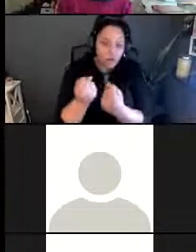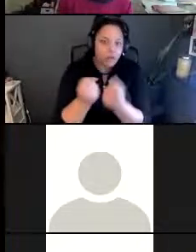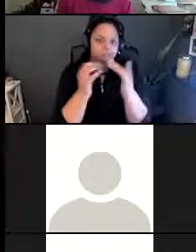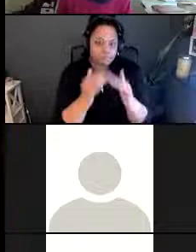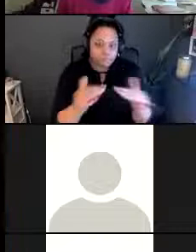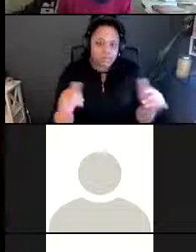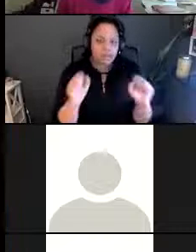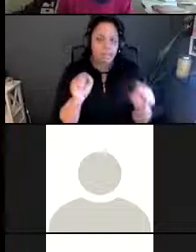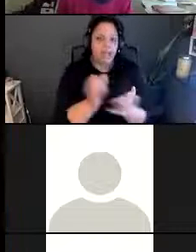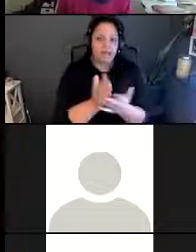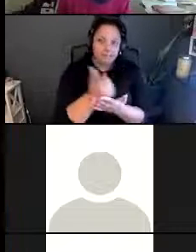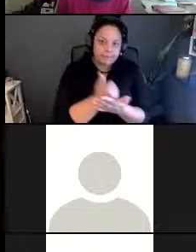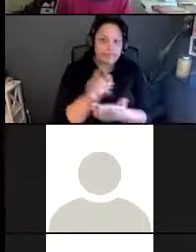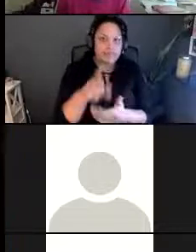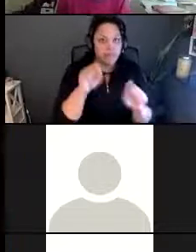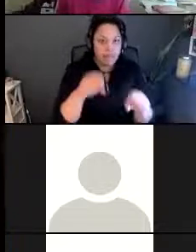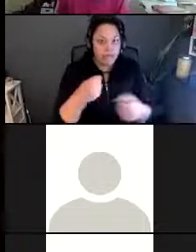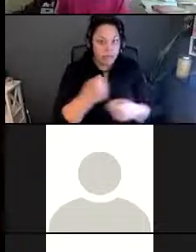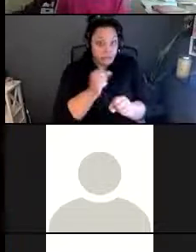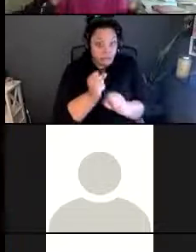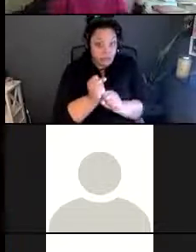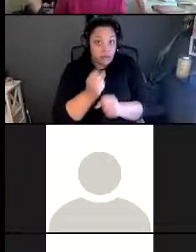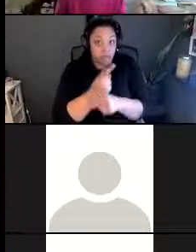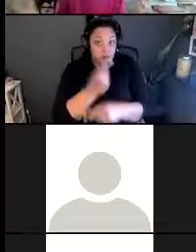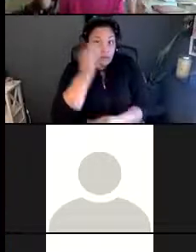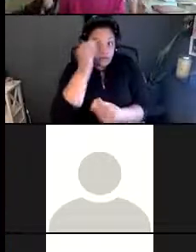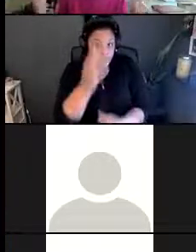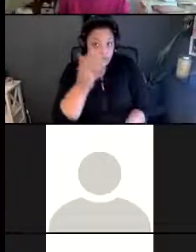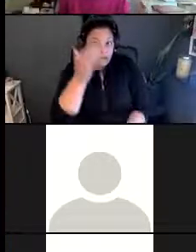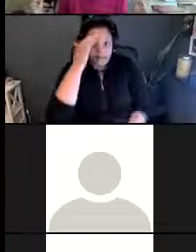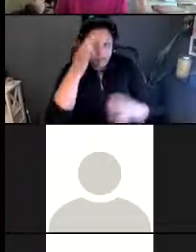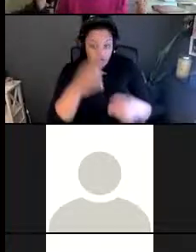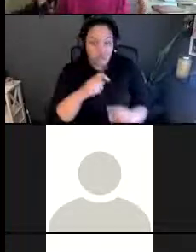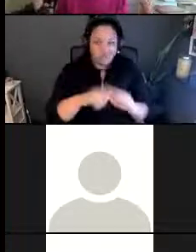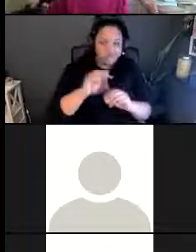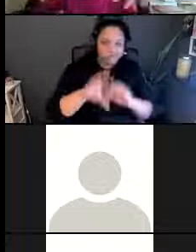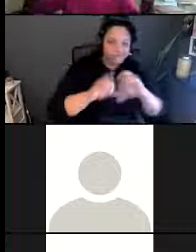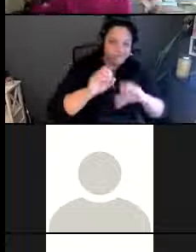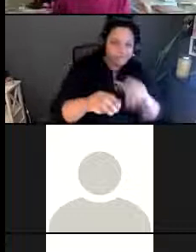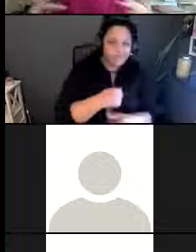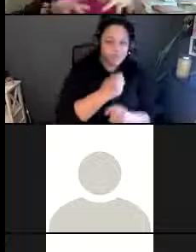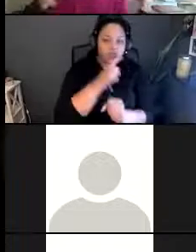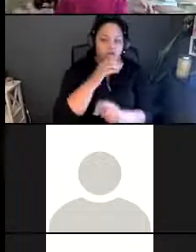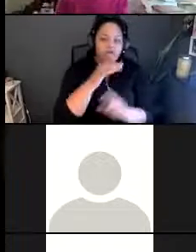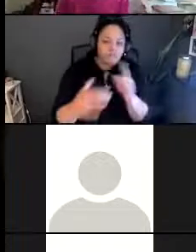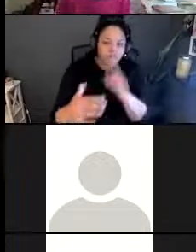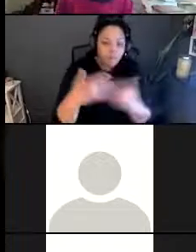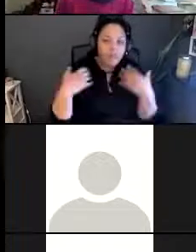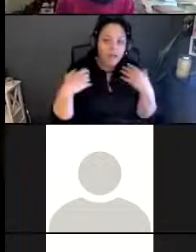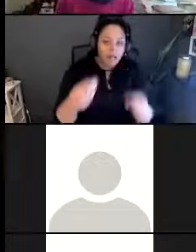making those informed decisions. We need to create healthy, supportive environments in